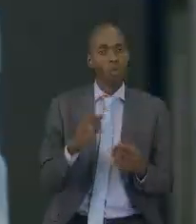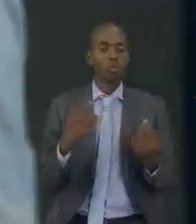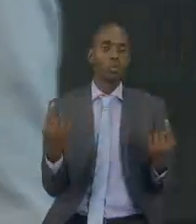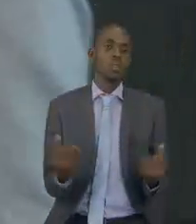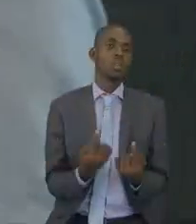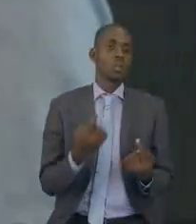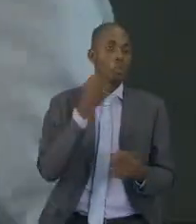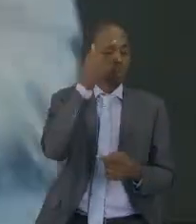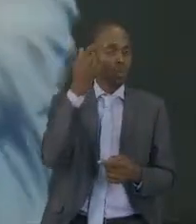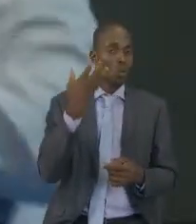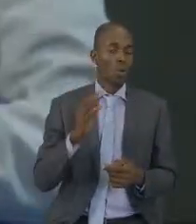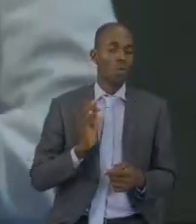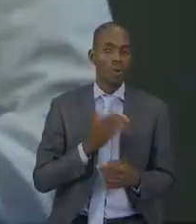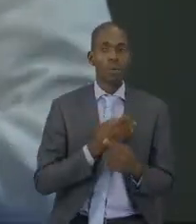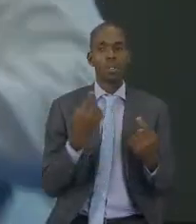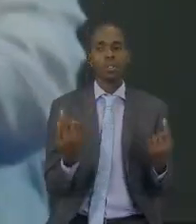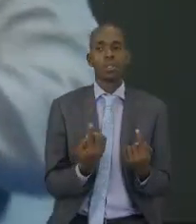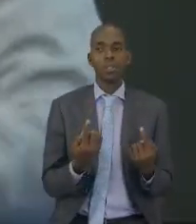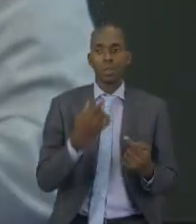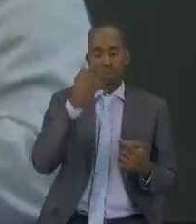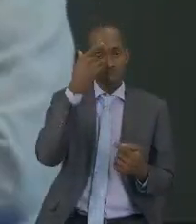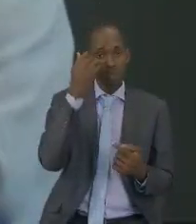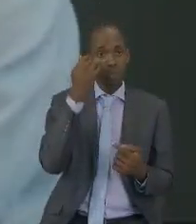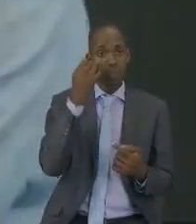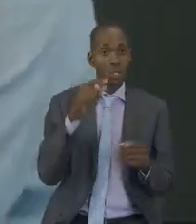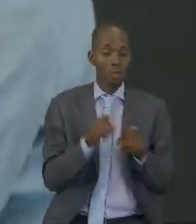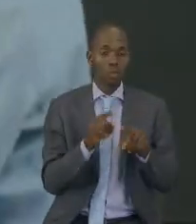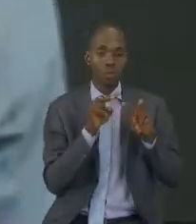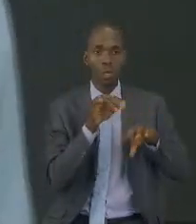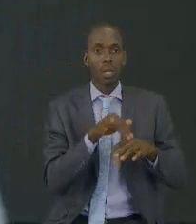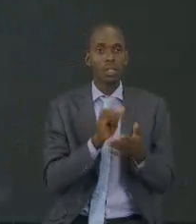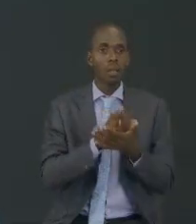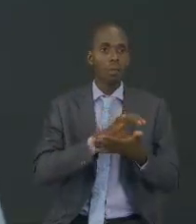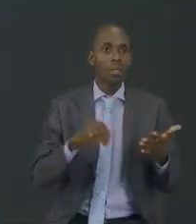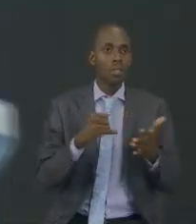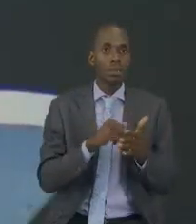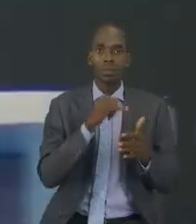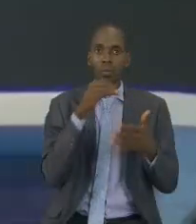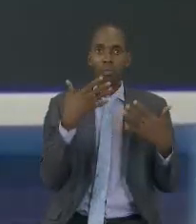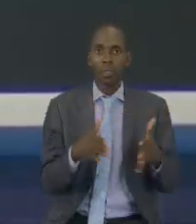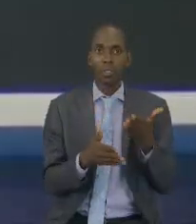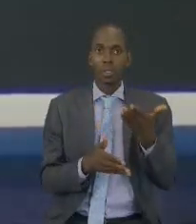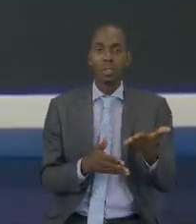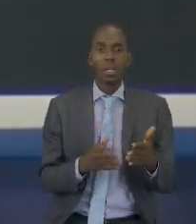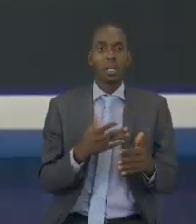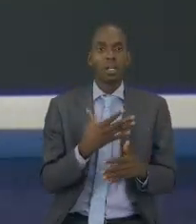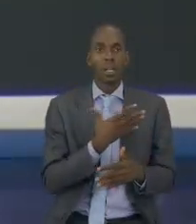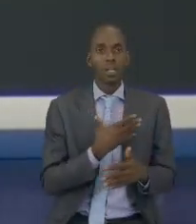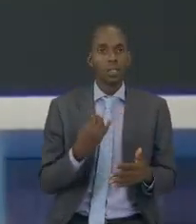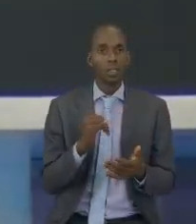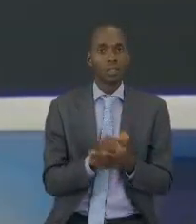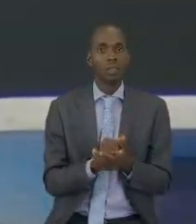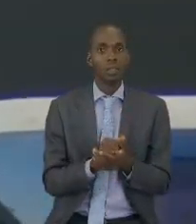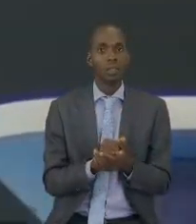of our sin. But you know, as you look at that verse, it doesn't stop there at death.